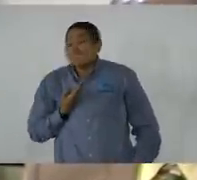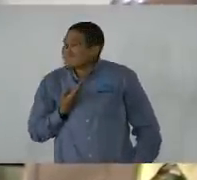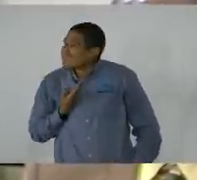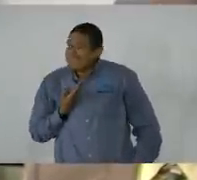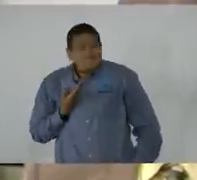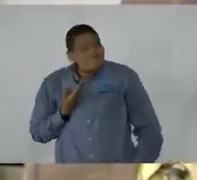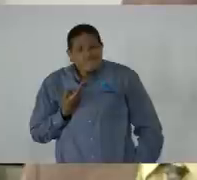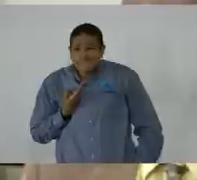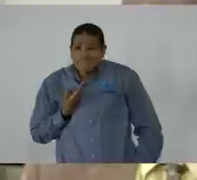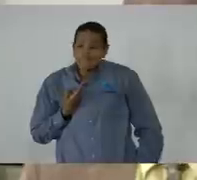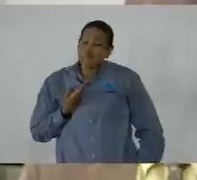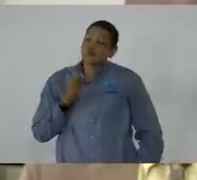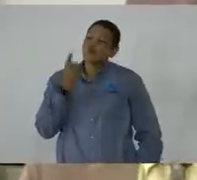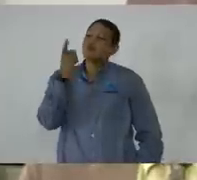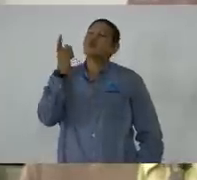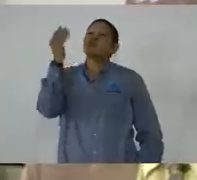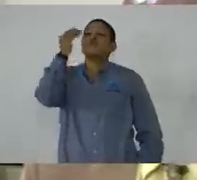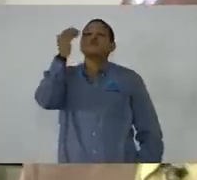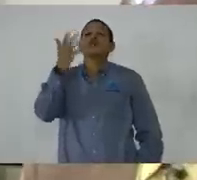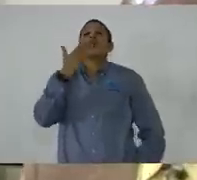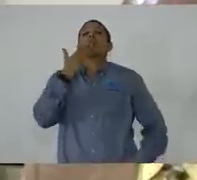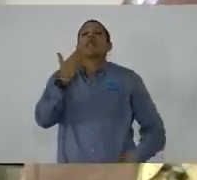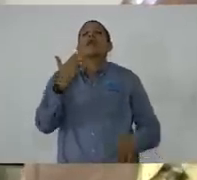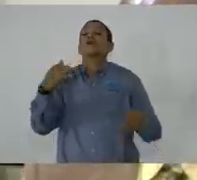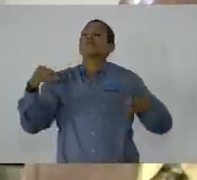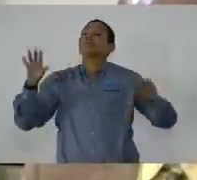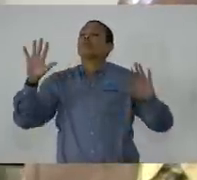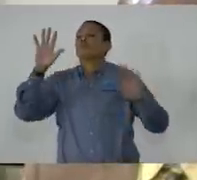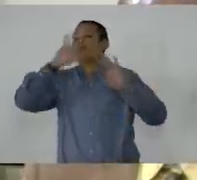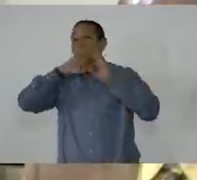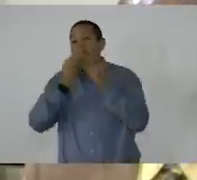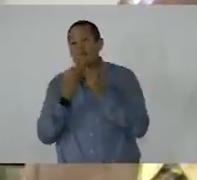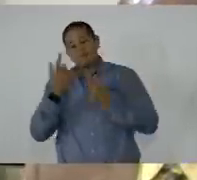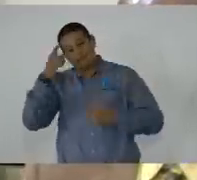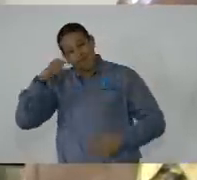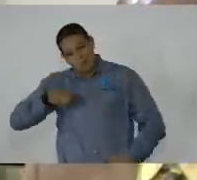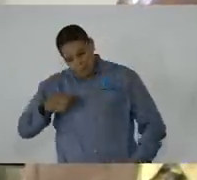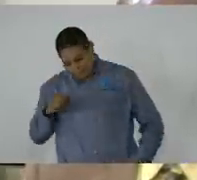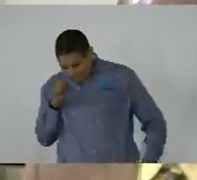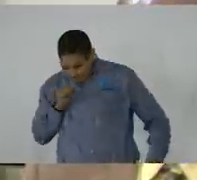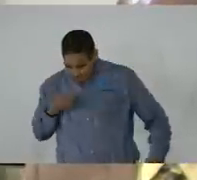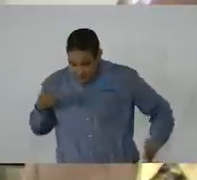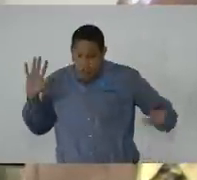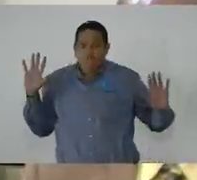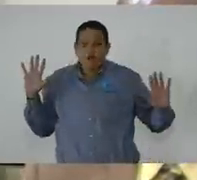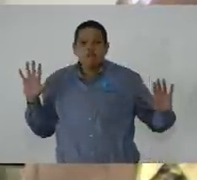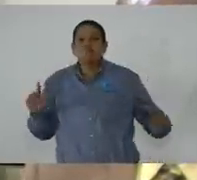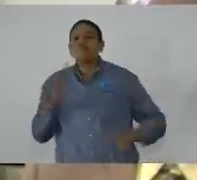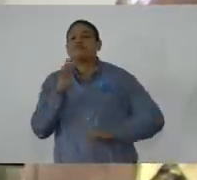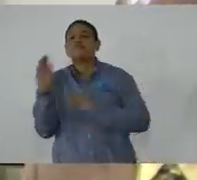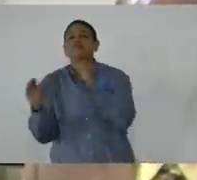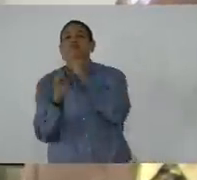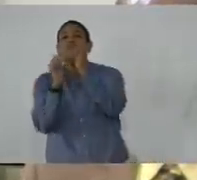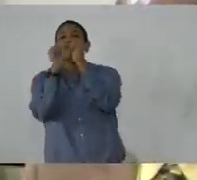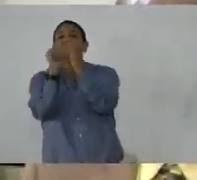to you, I say thank you for the sacrifices you've made for me. Madam Speaker, without a